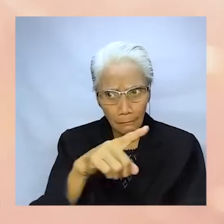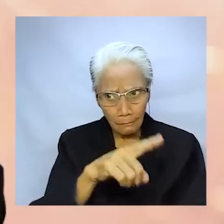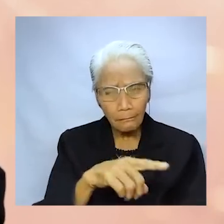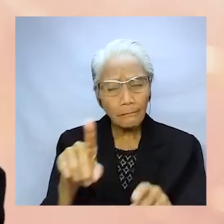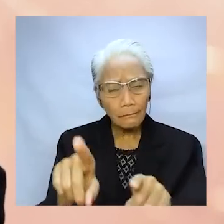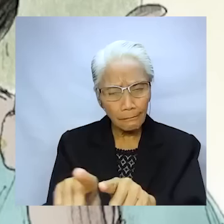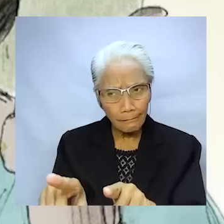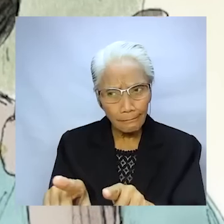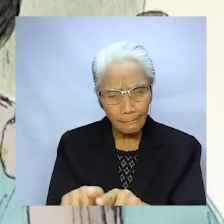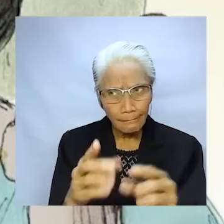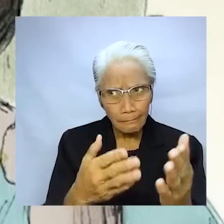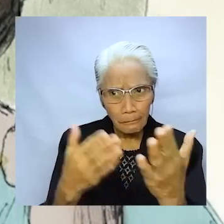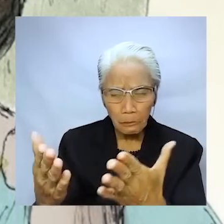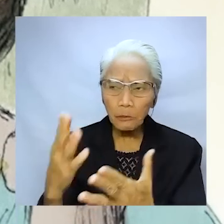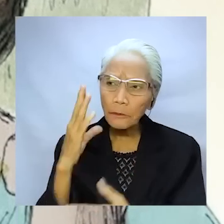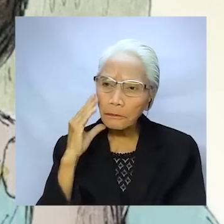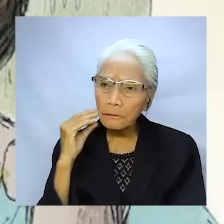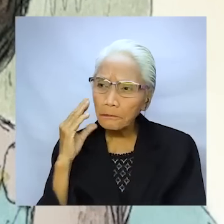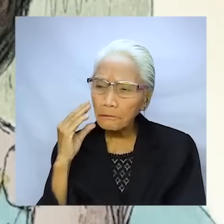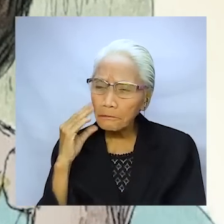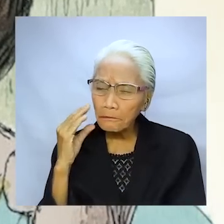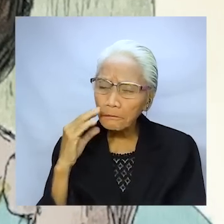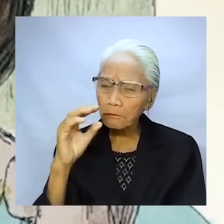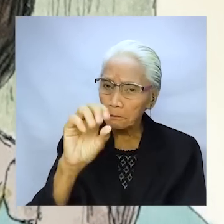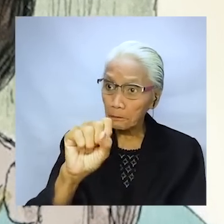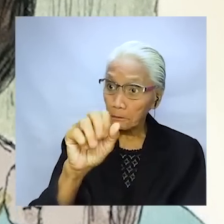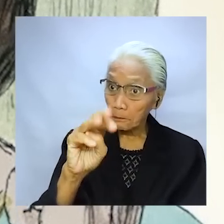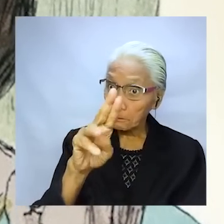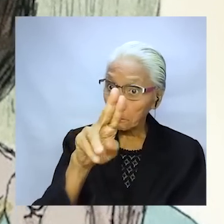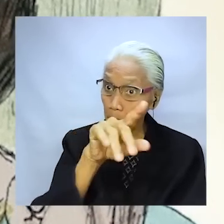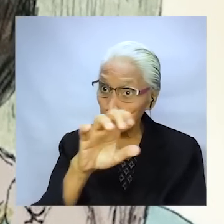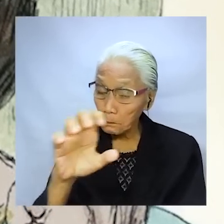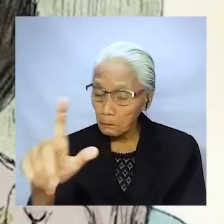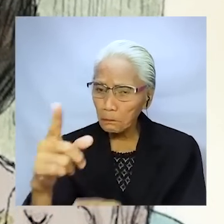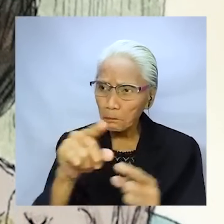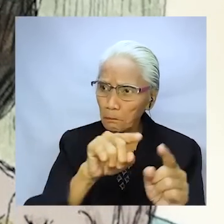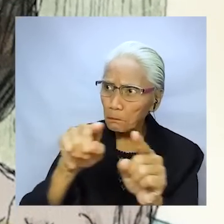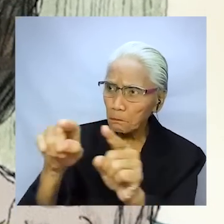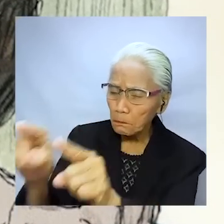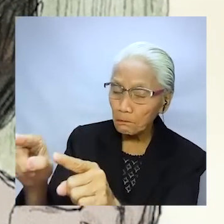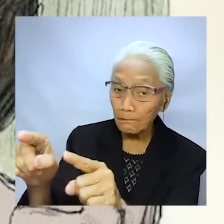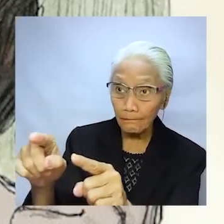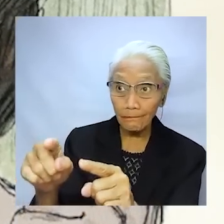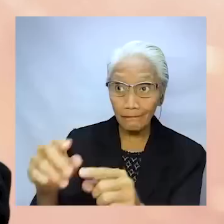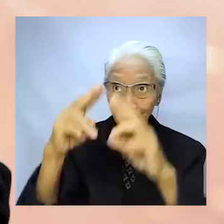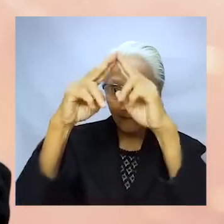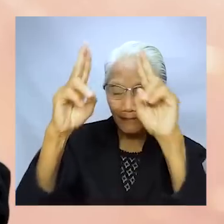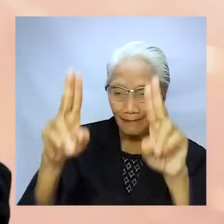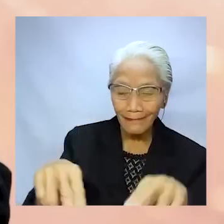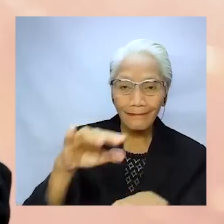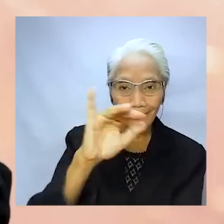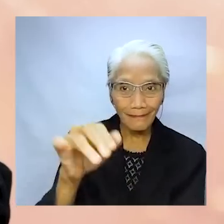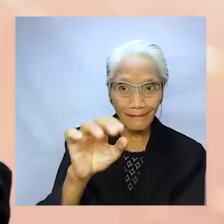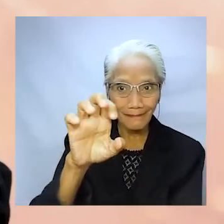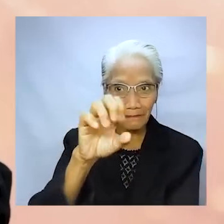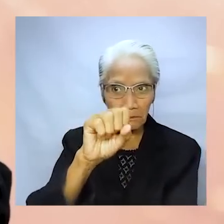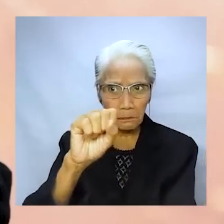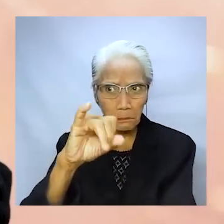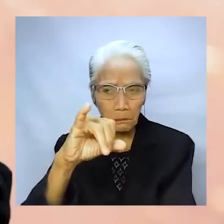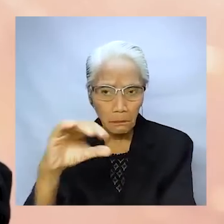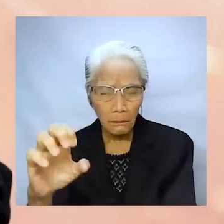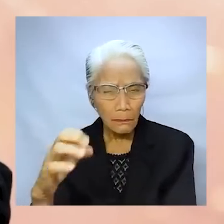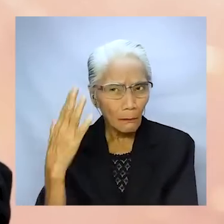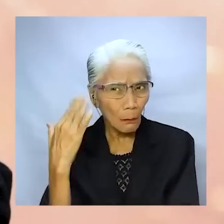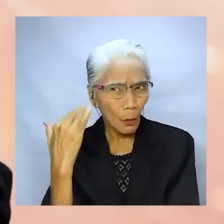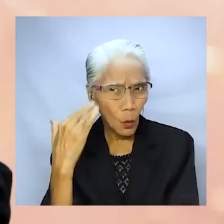of Samuel, who was directed by God to go to the house of Jesse. Why? For in